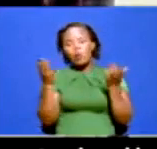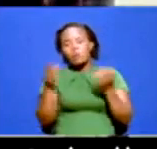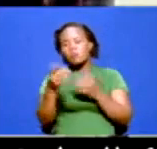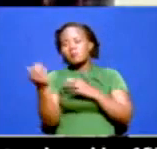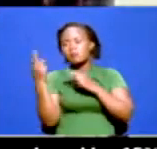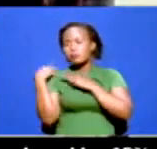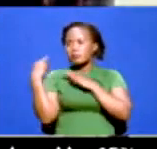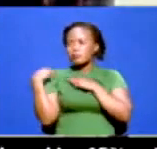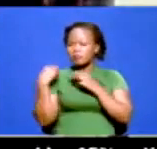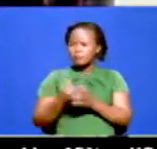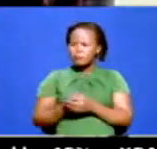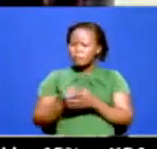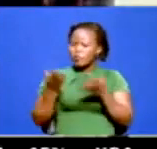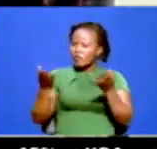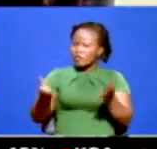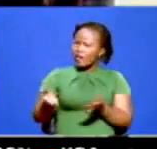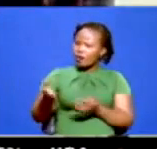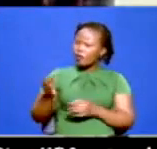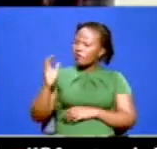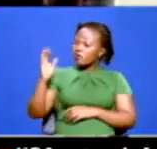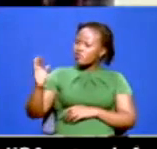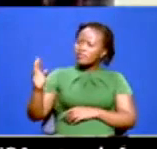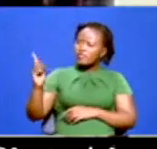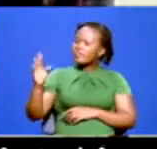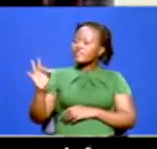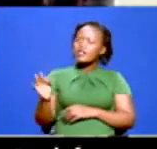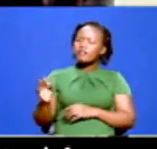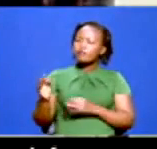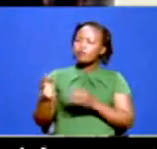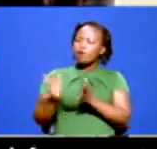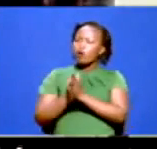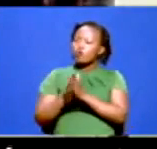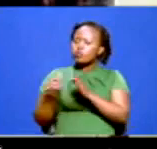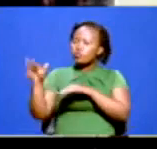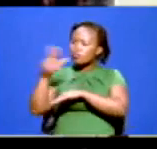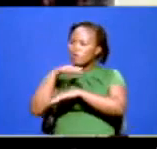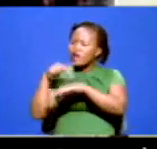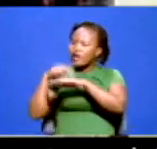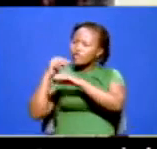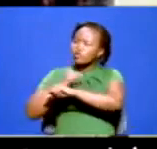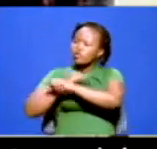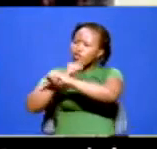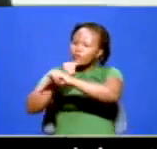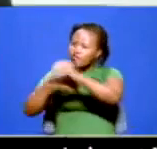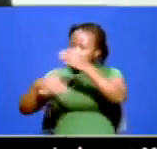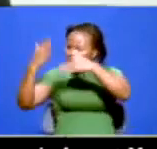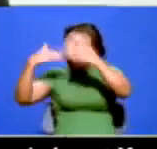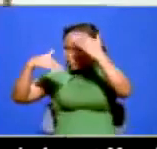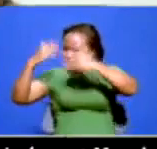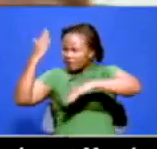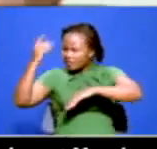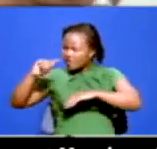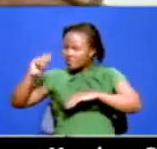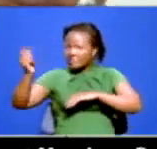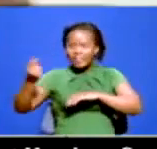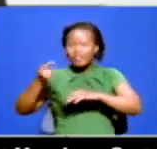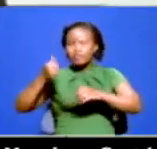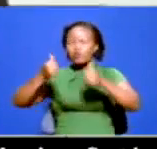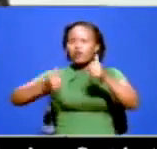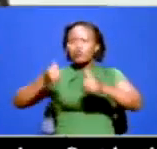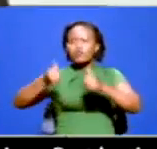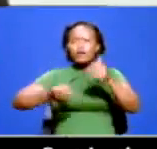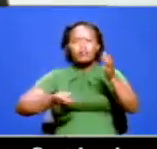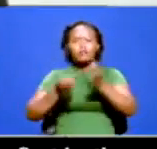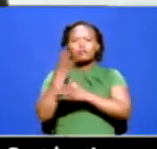CDF, talk to us about the National Defense University Kenya that has been awarded a charter by President Uhuru Kenyatta just